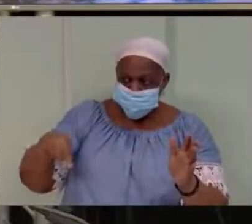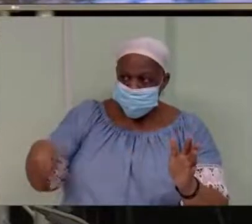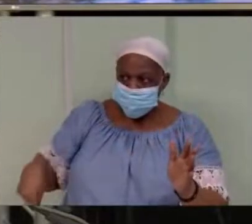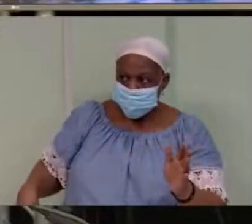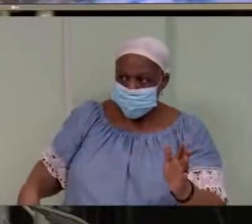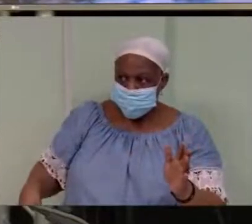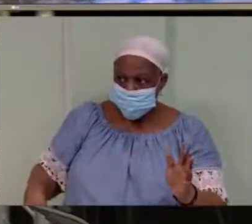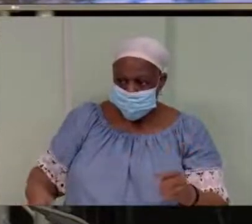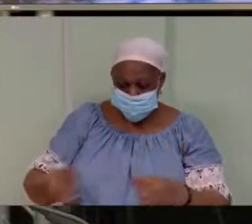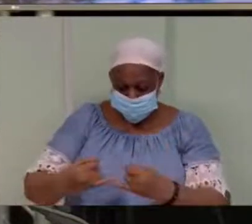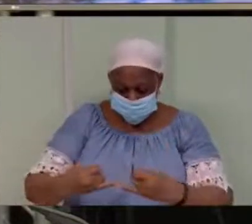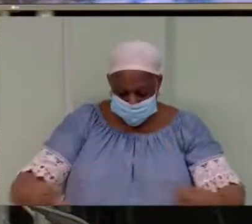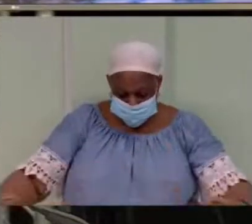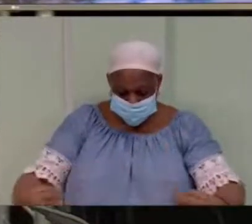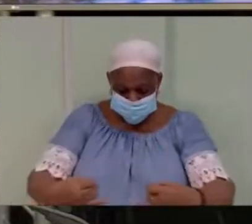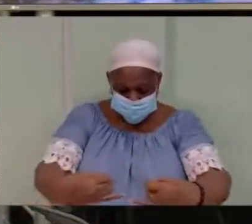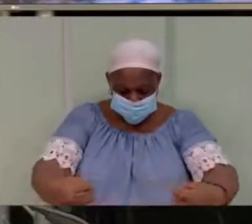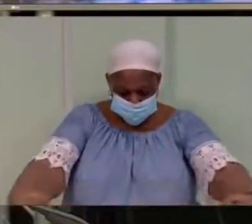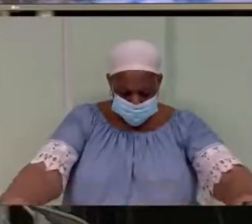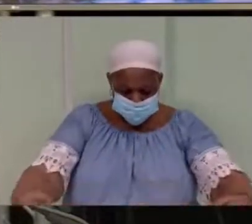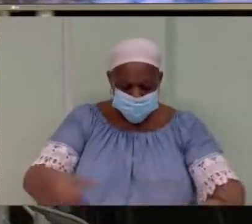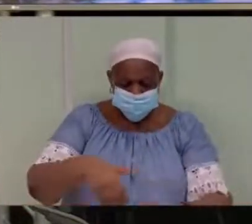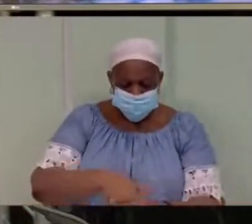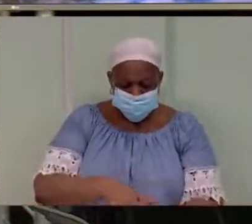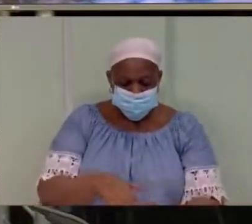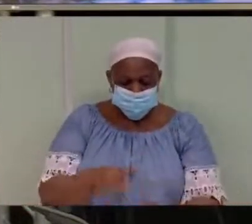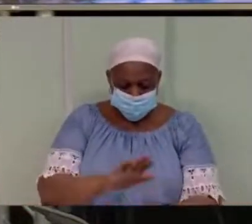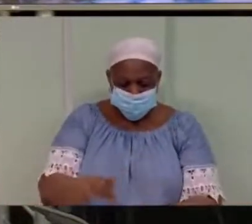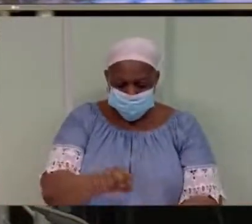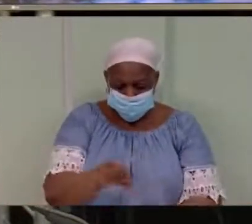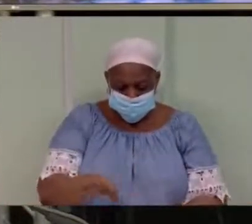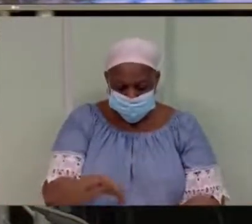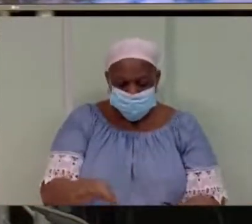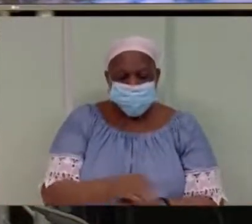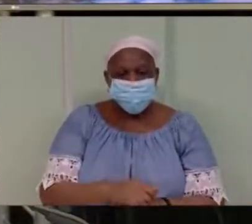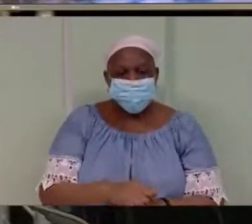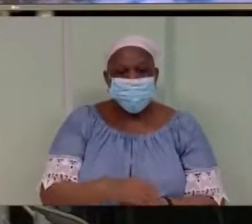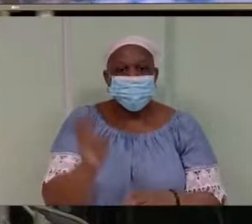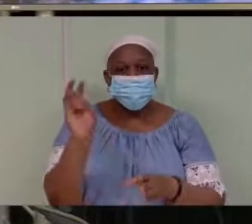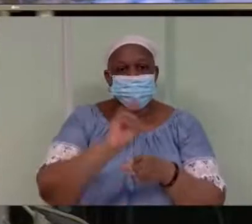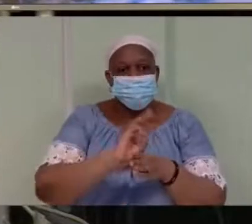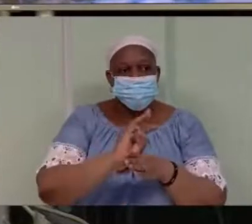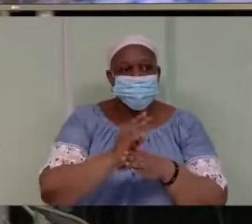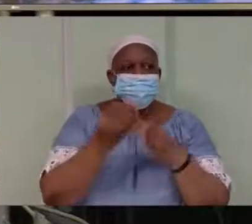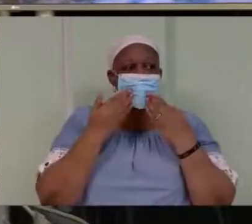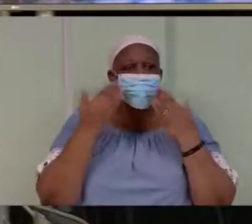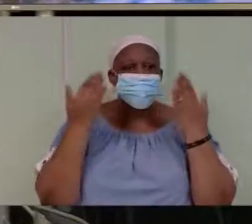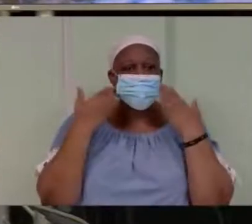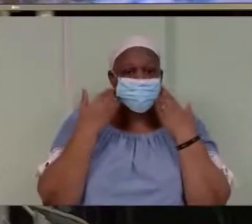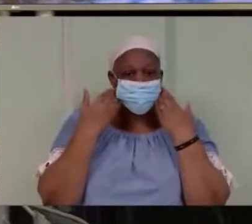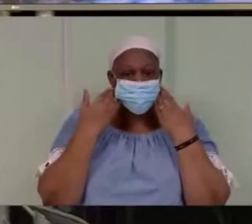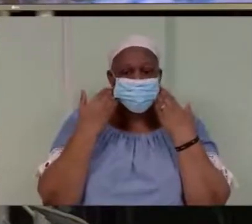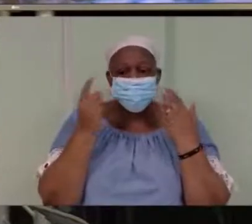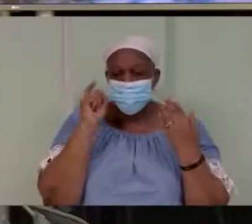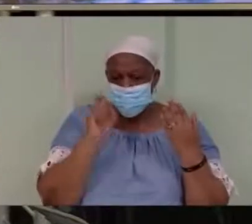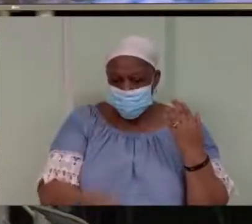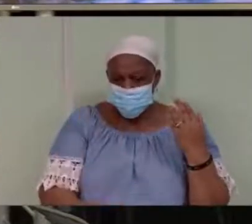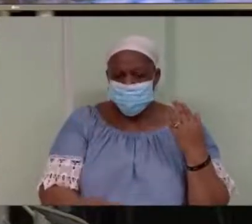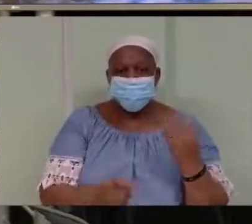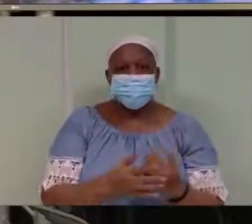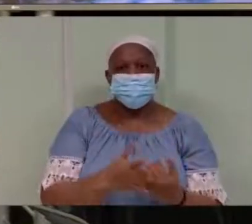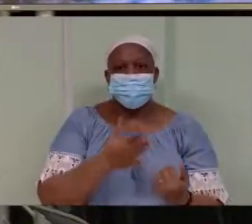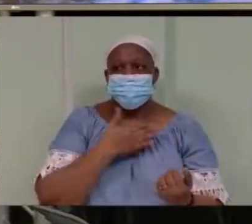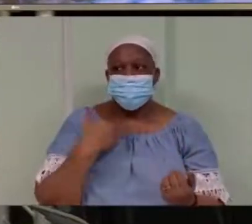standing on the visible markers b wear face mask while on compound and